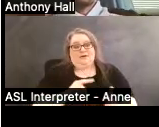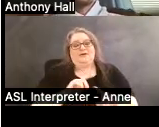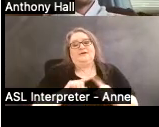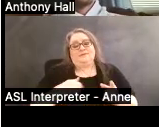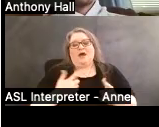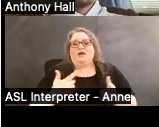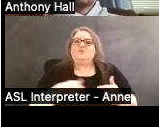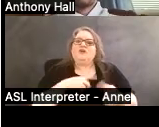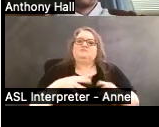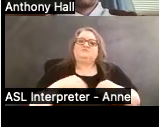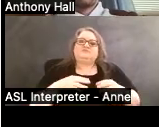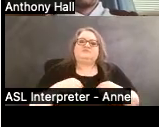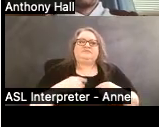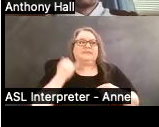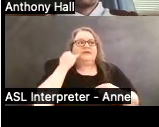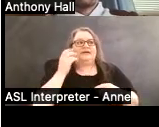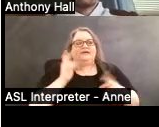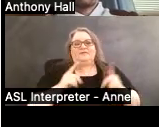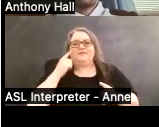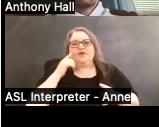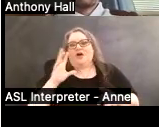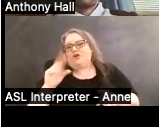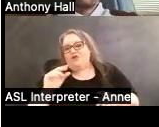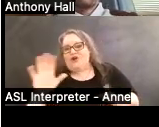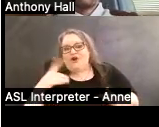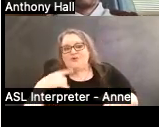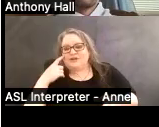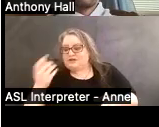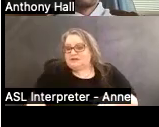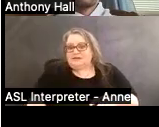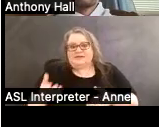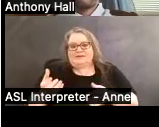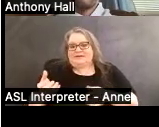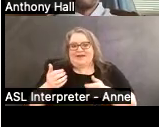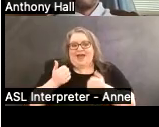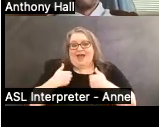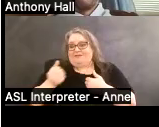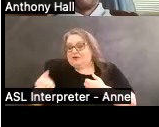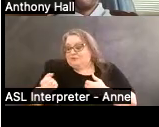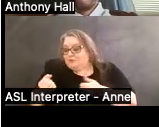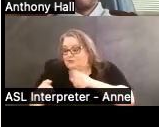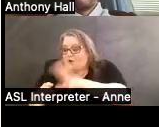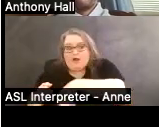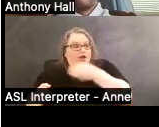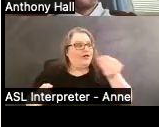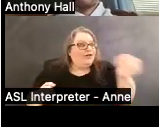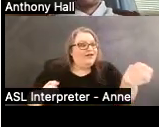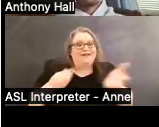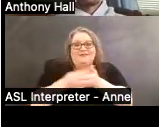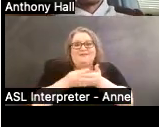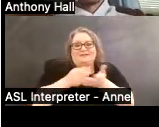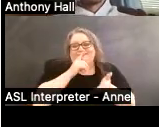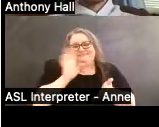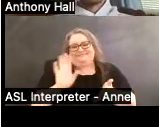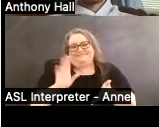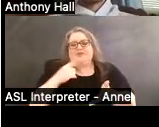case people are thinking, no, we did not just, open a drawer and hand people cash. So it was a lot of like things where we had to go out